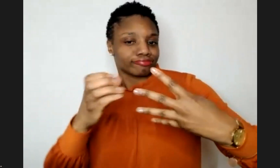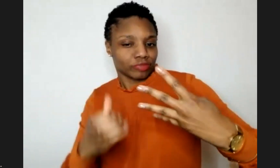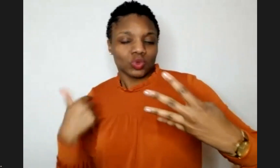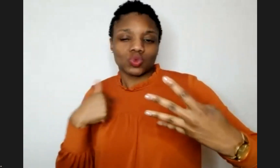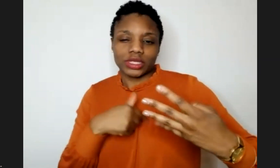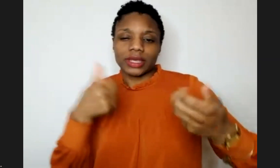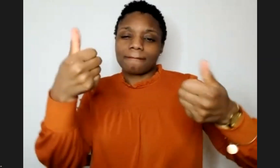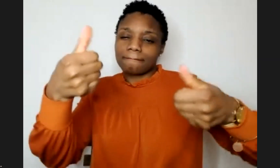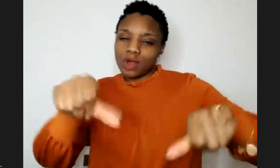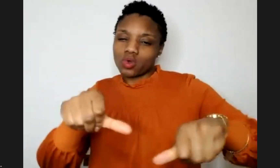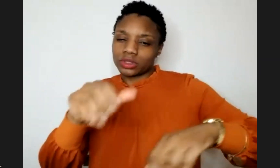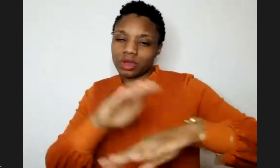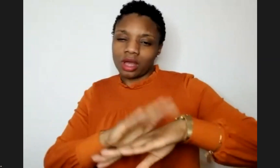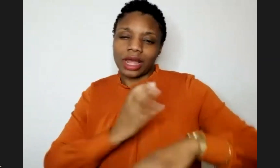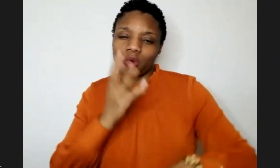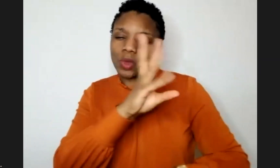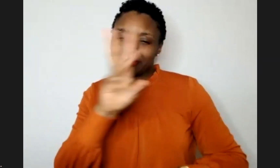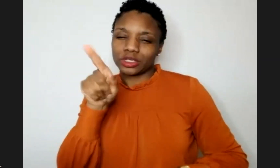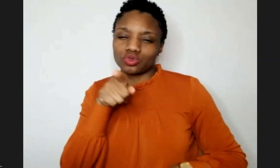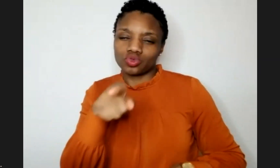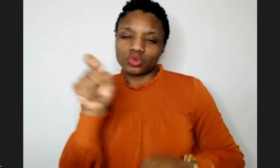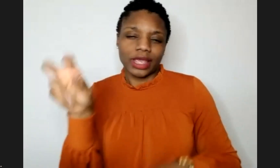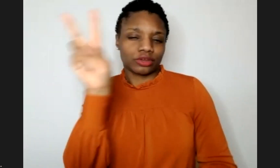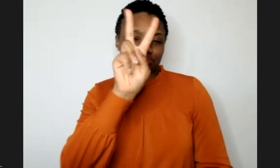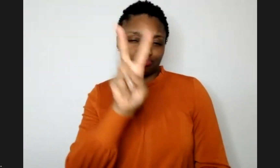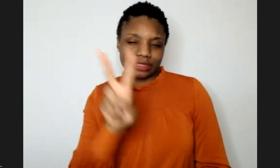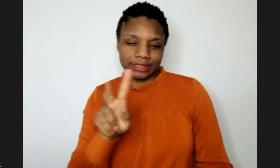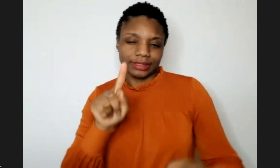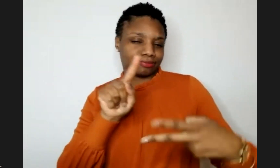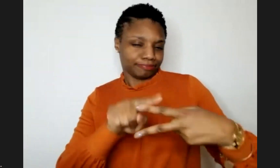that fourth one that combines race and income.